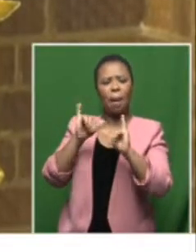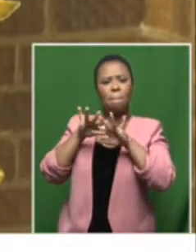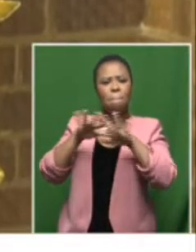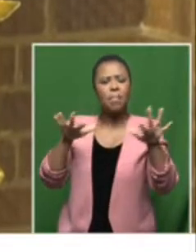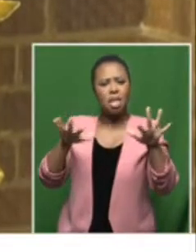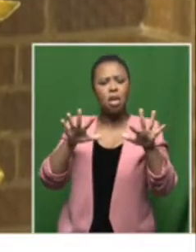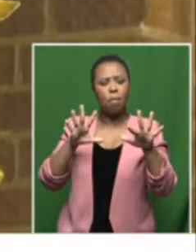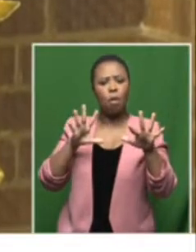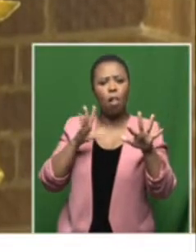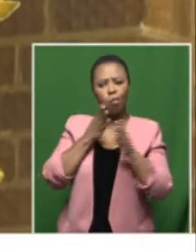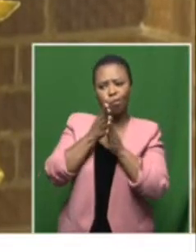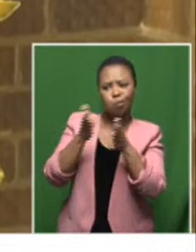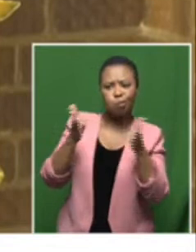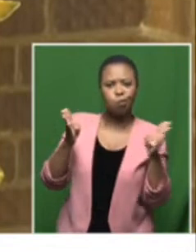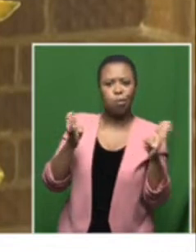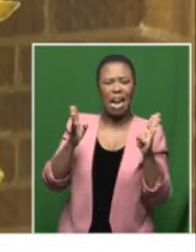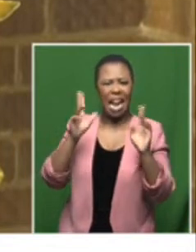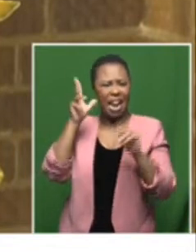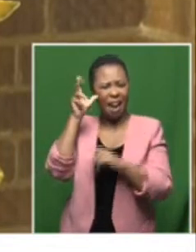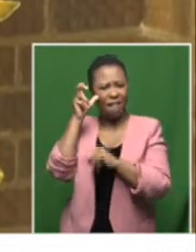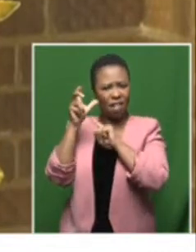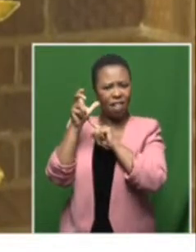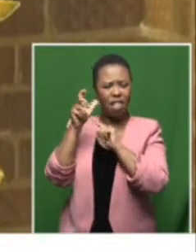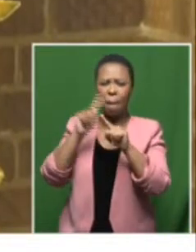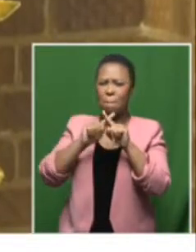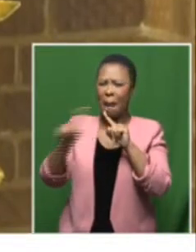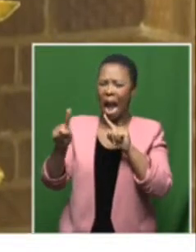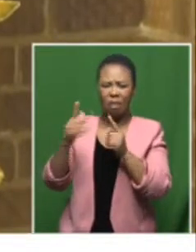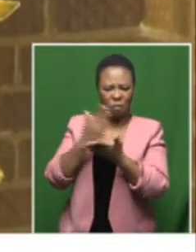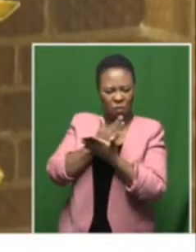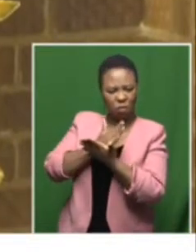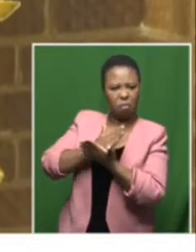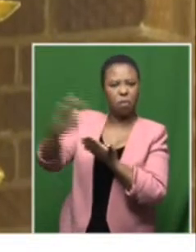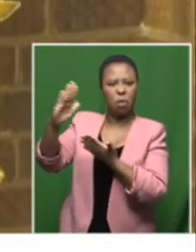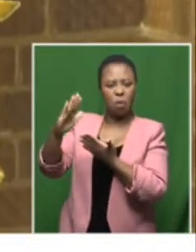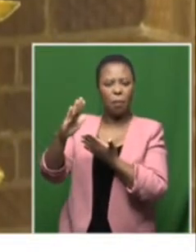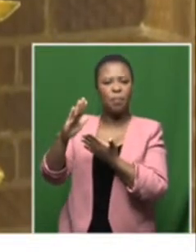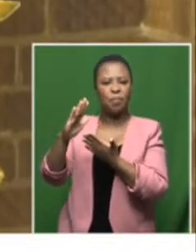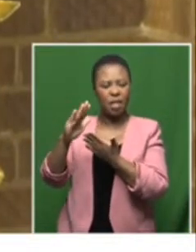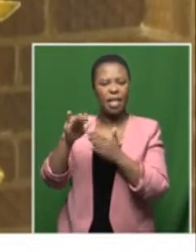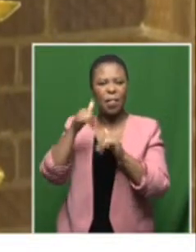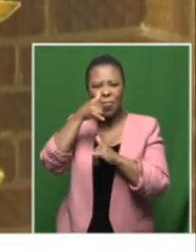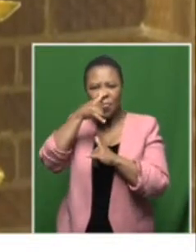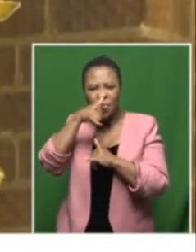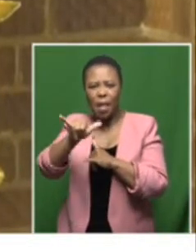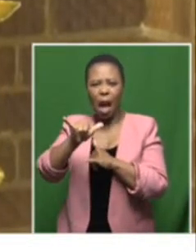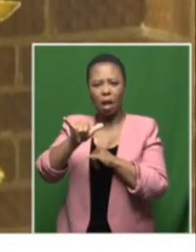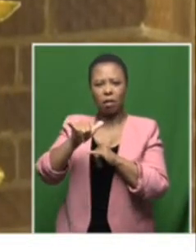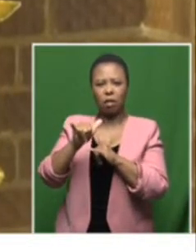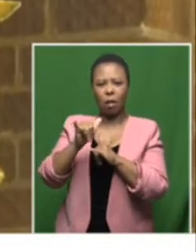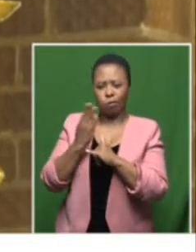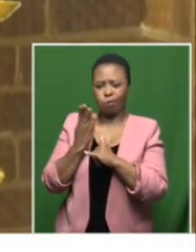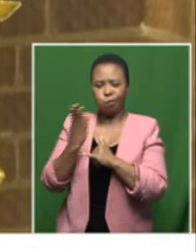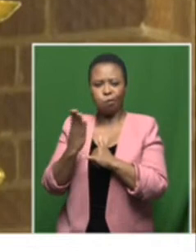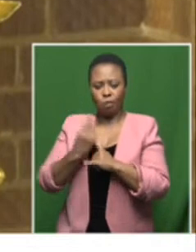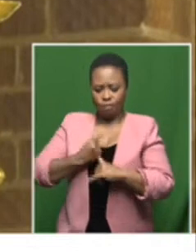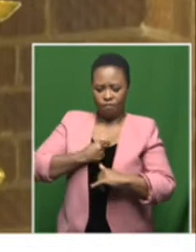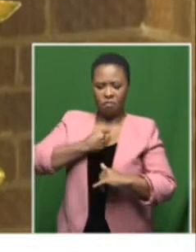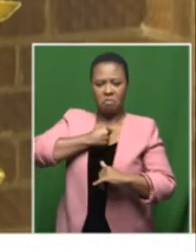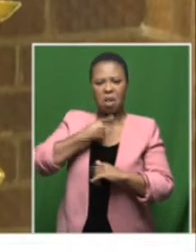people. She abhorred this growing number of thugs in suits